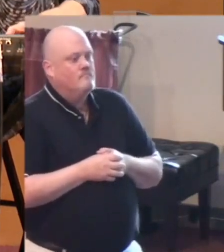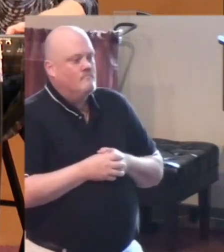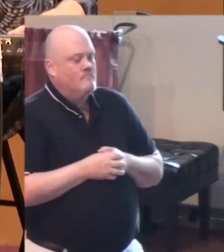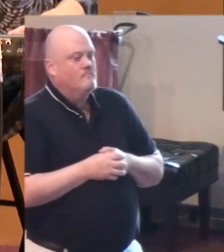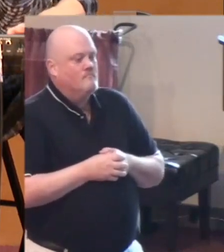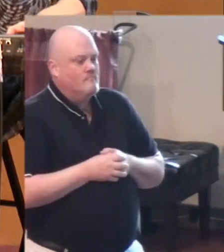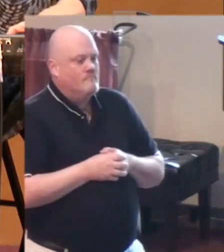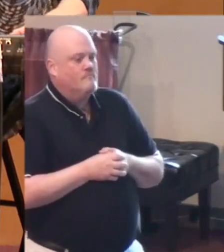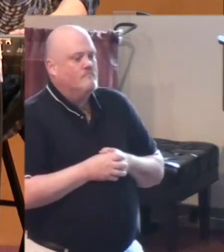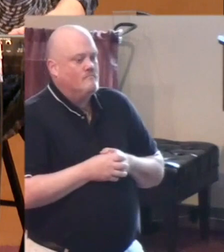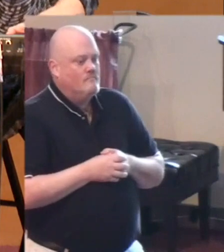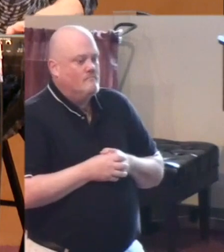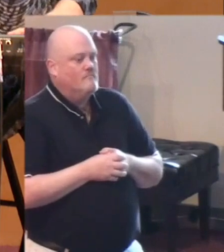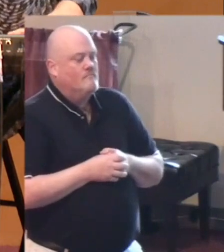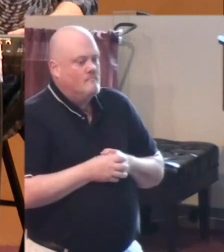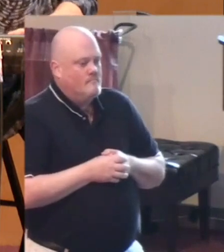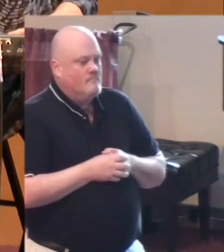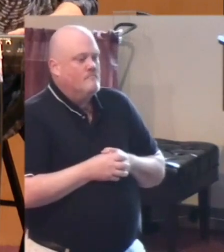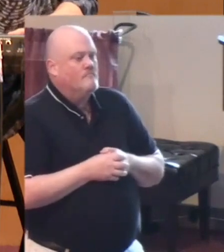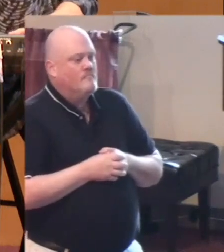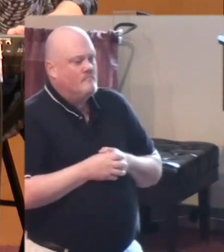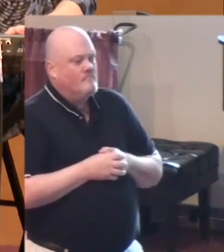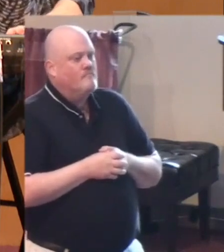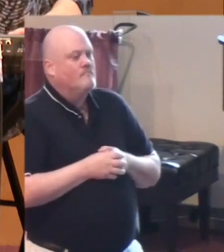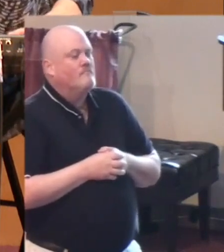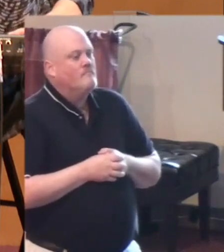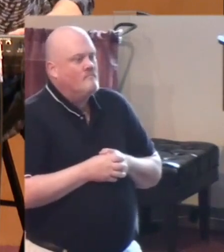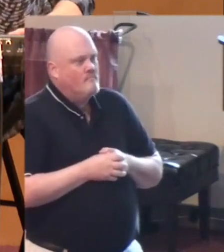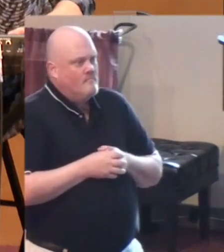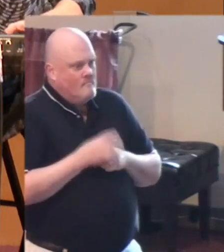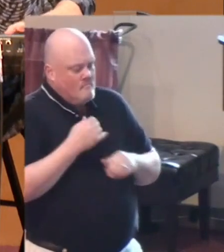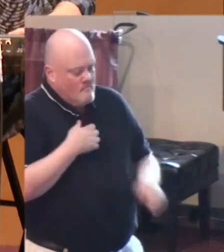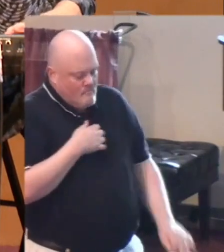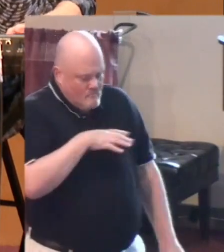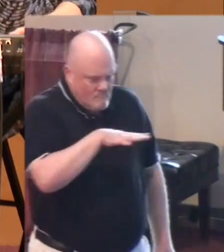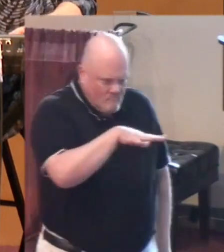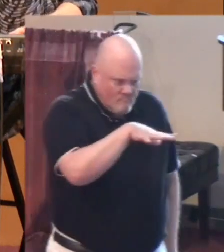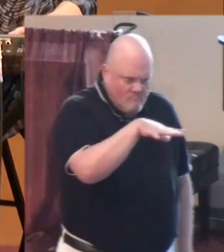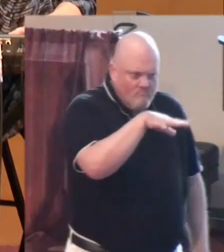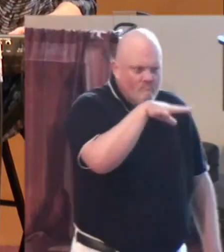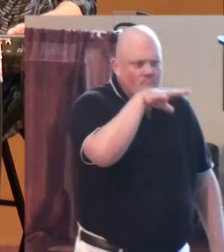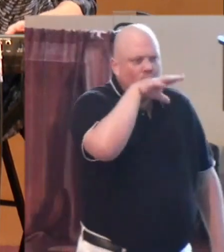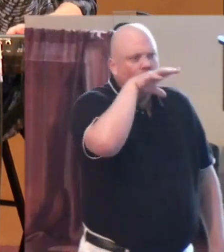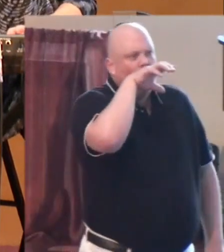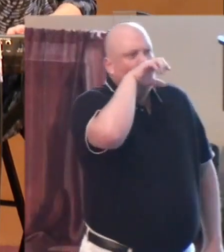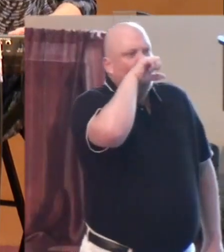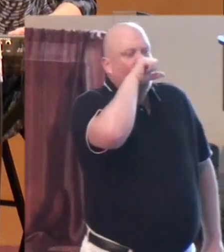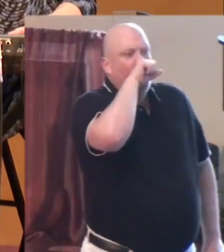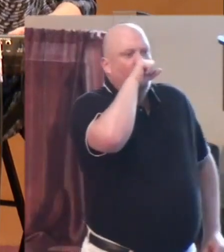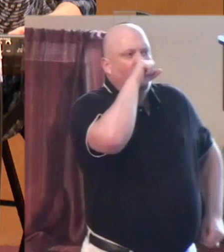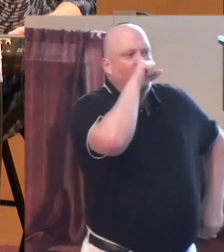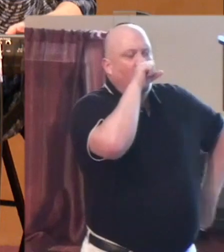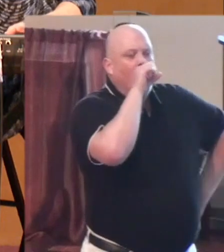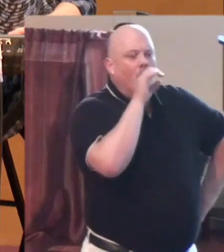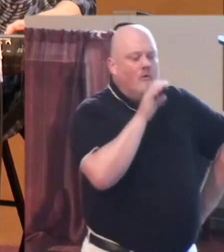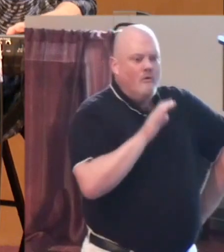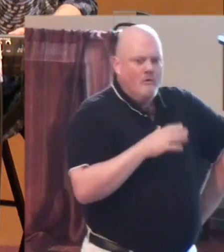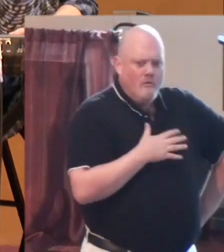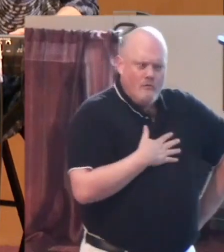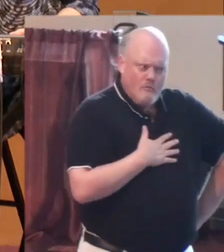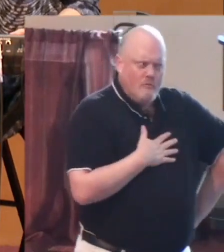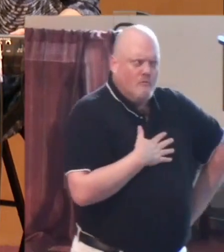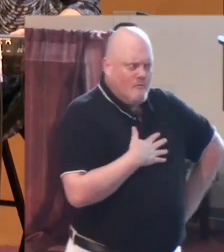I took a breath and let it out, and felt a little peace.